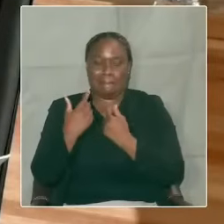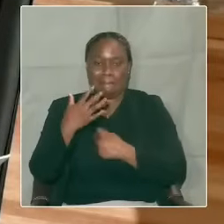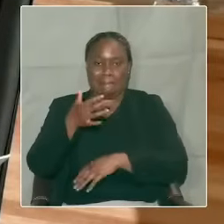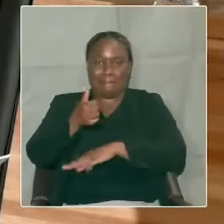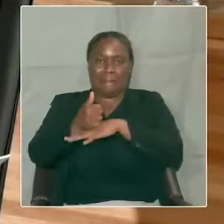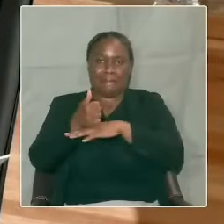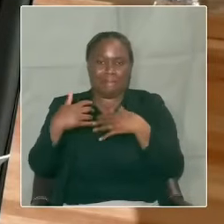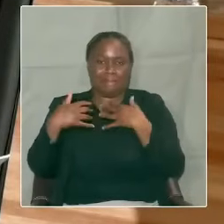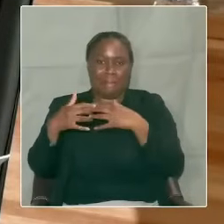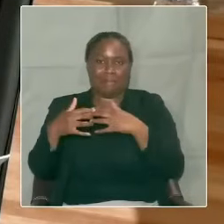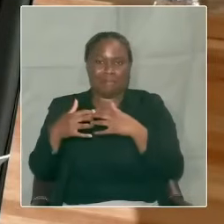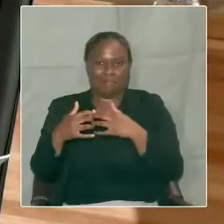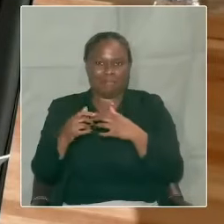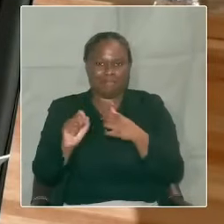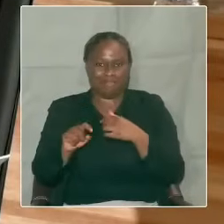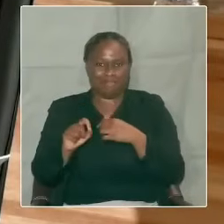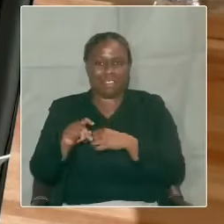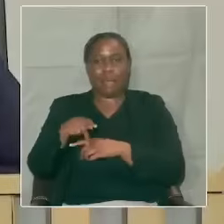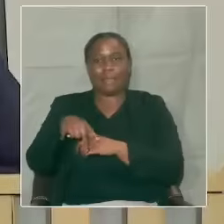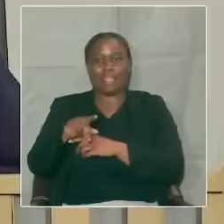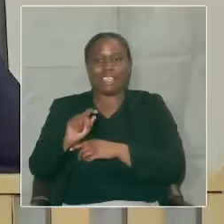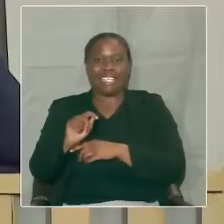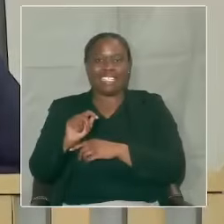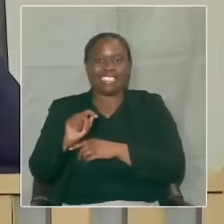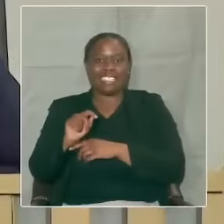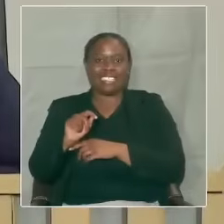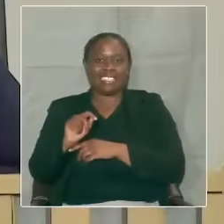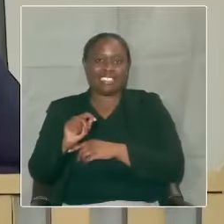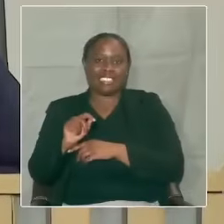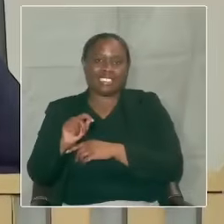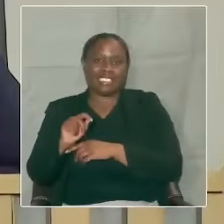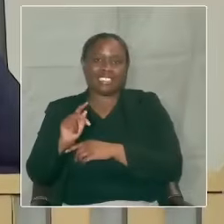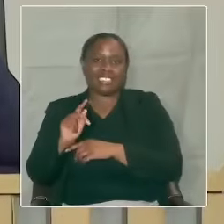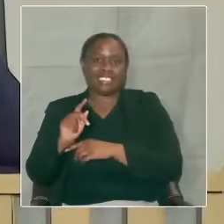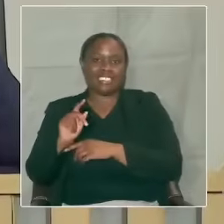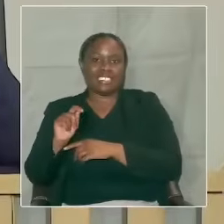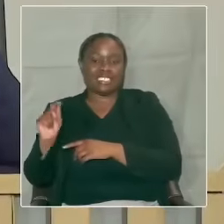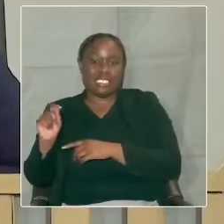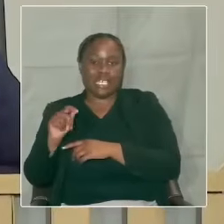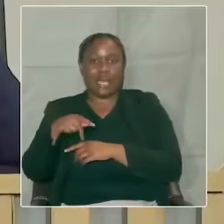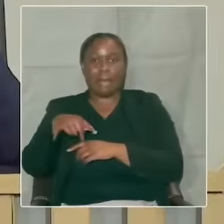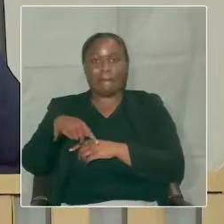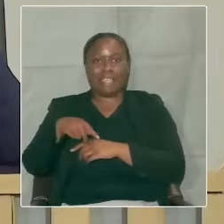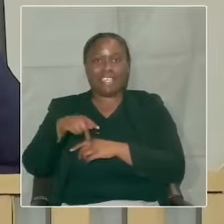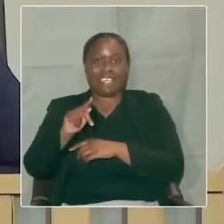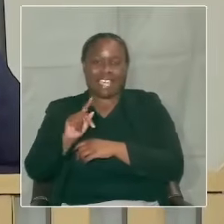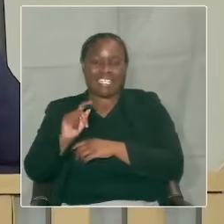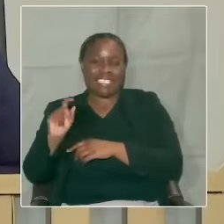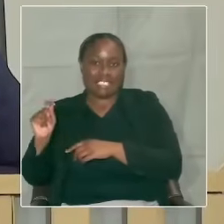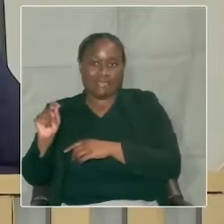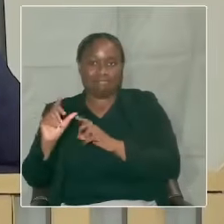have. During that process of establishing the PKTT, it was evident that